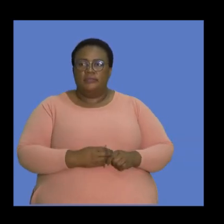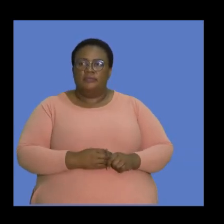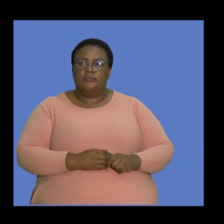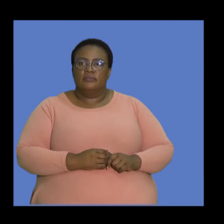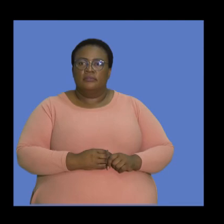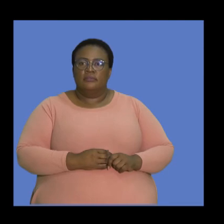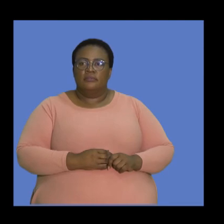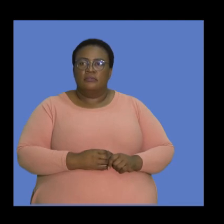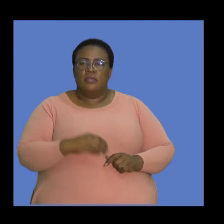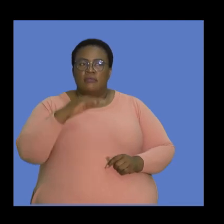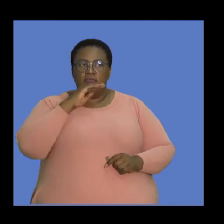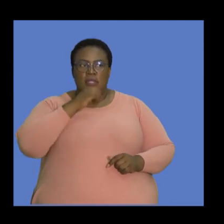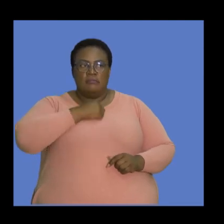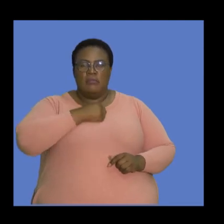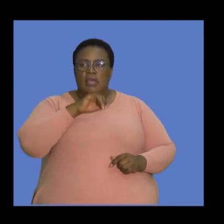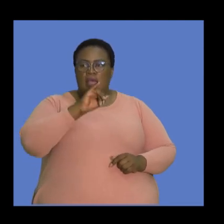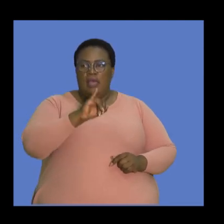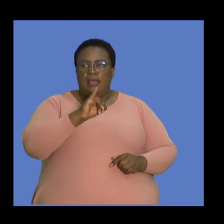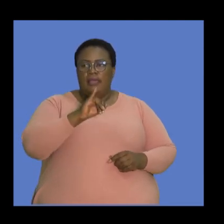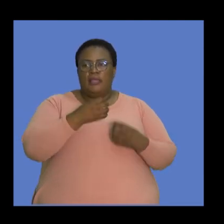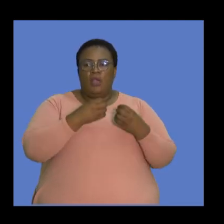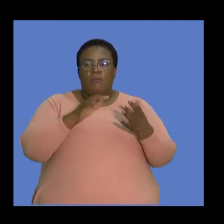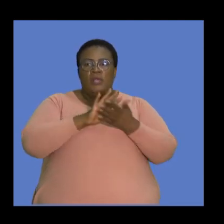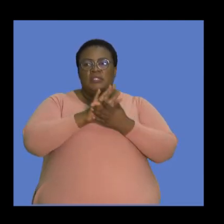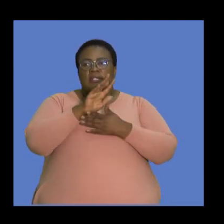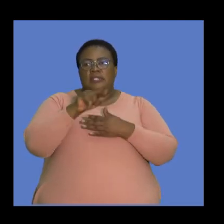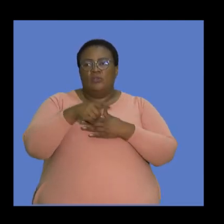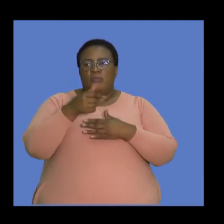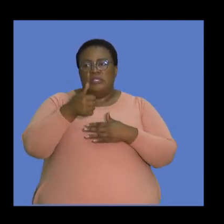18.63%. So it means my I will be